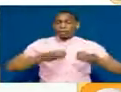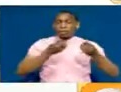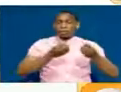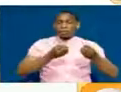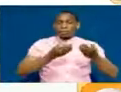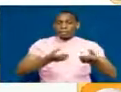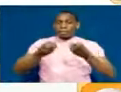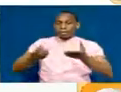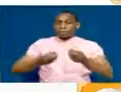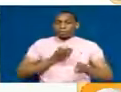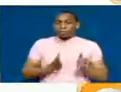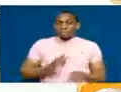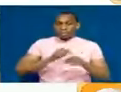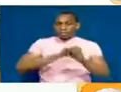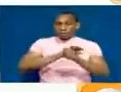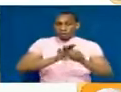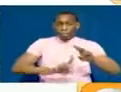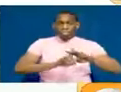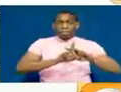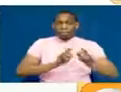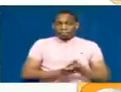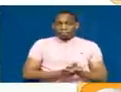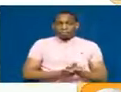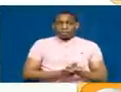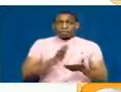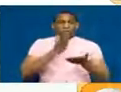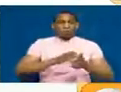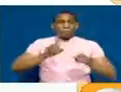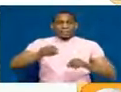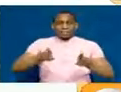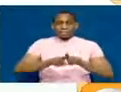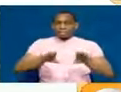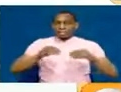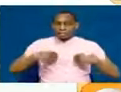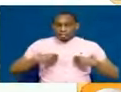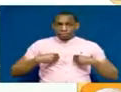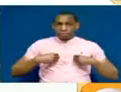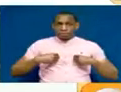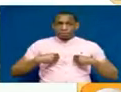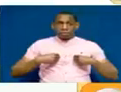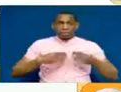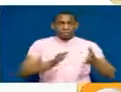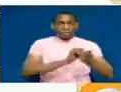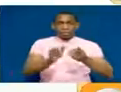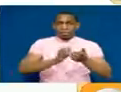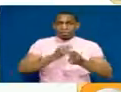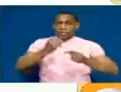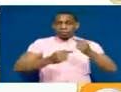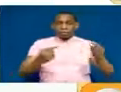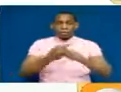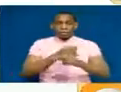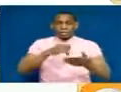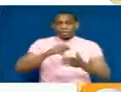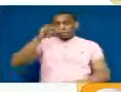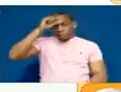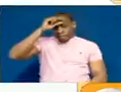of regional tourists in the wake of the COVID-19 pandemic, it must also contend with the reputational damage of an ongoing conflict